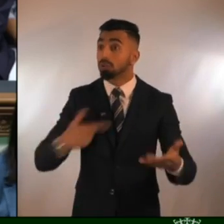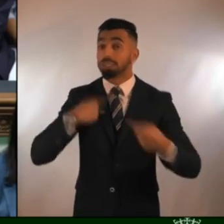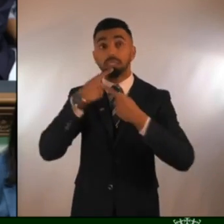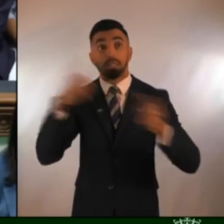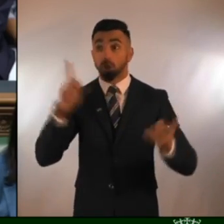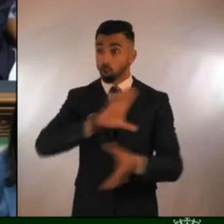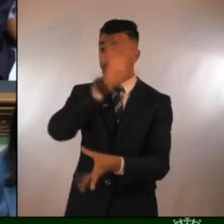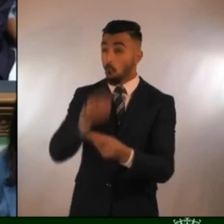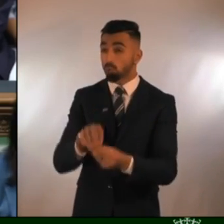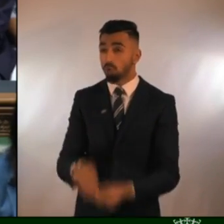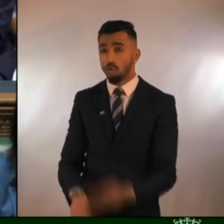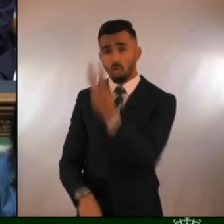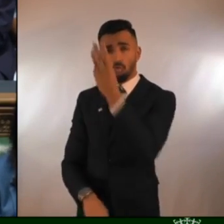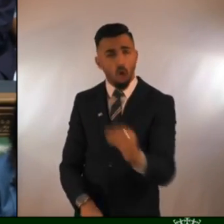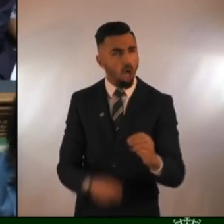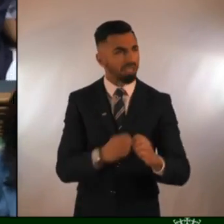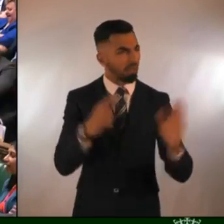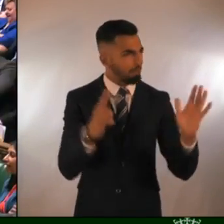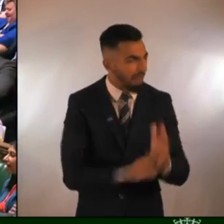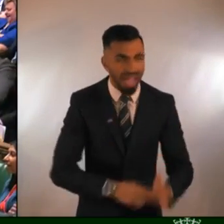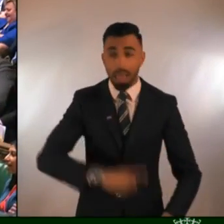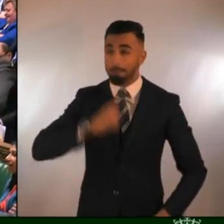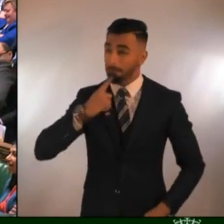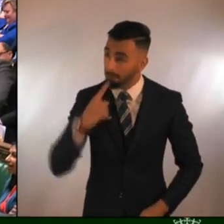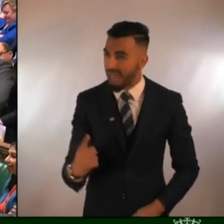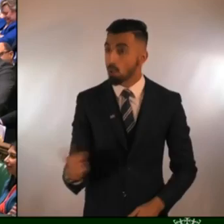jobs and British businesses through this moment.